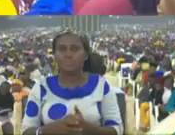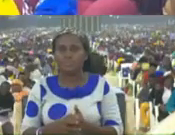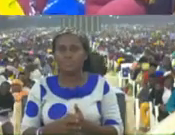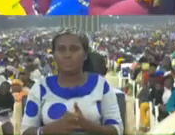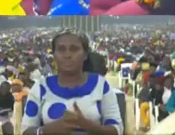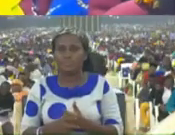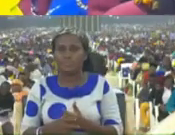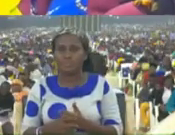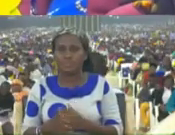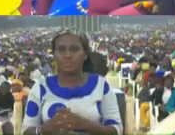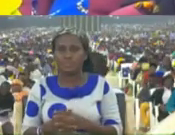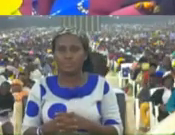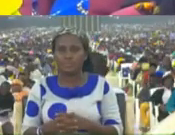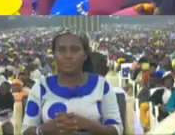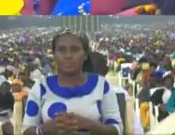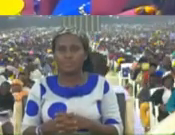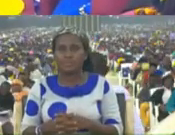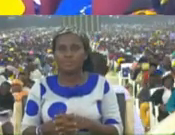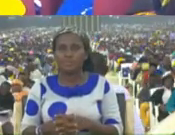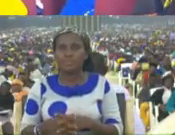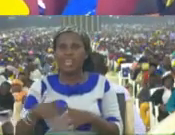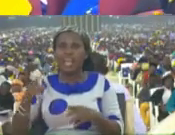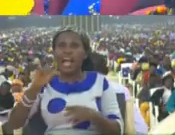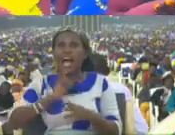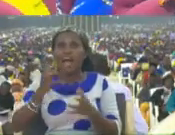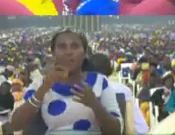Oh, I want to say amen to this one.